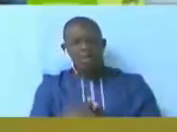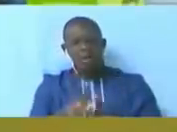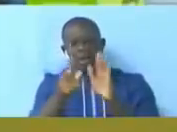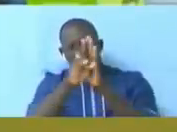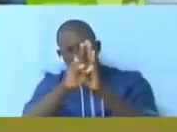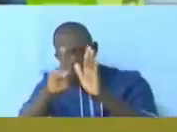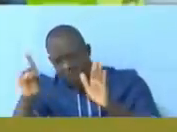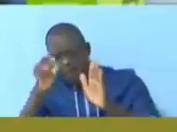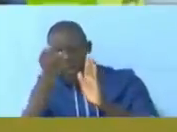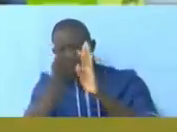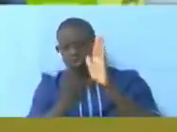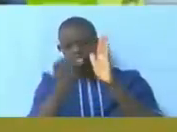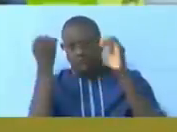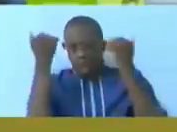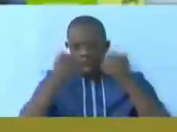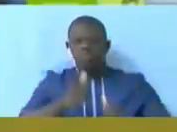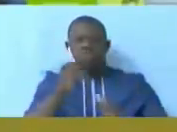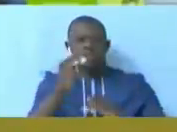matter.